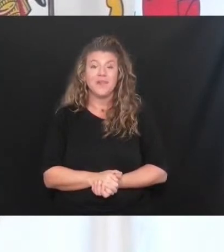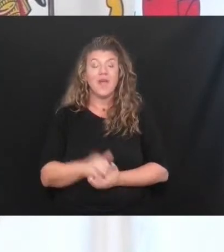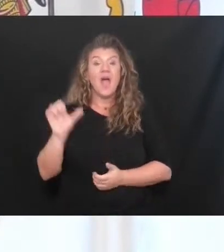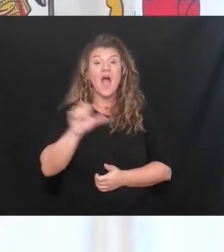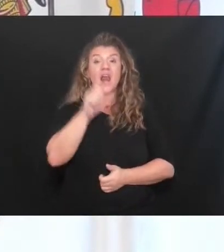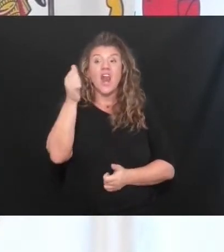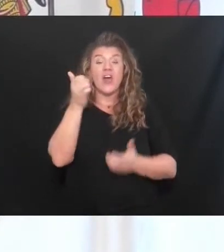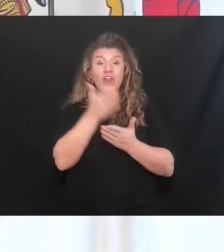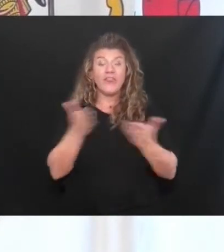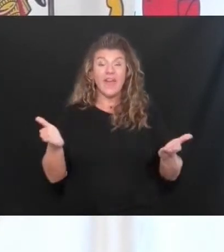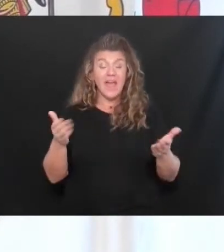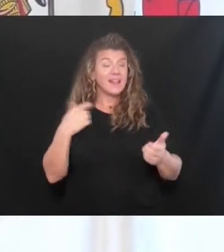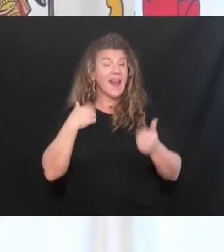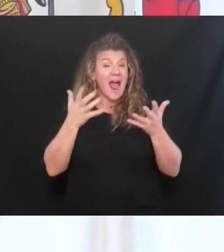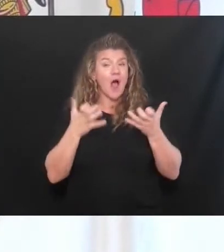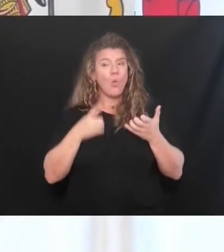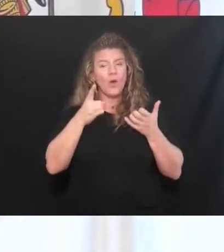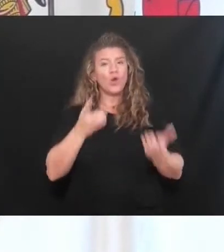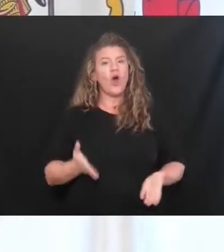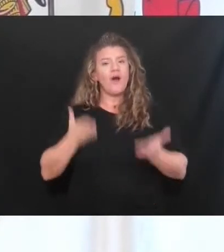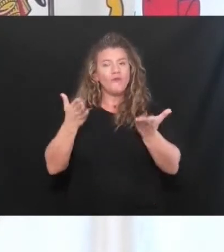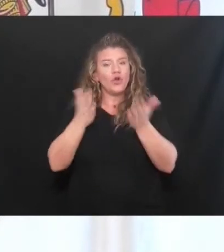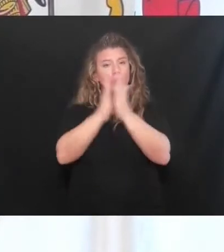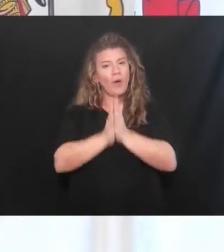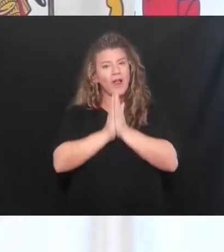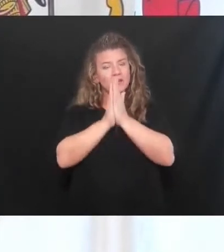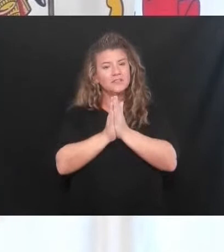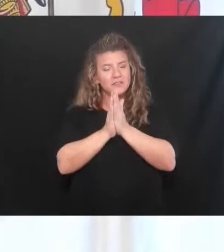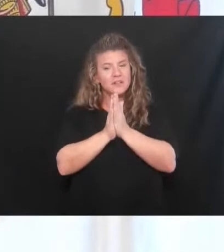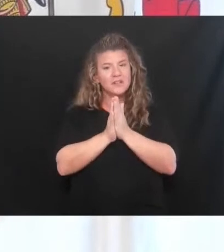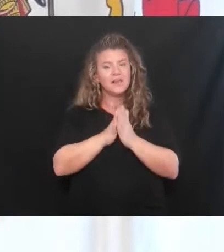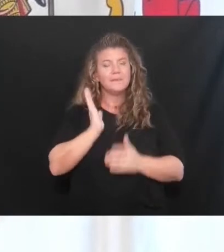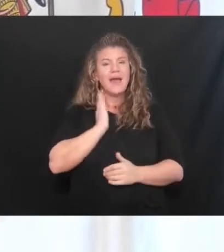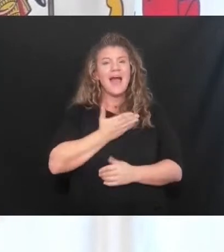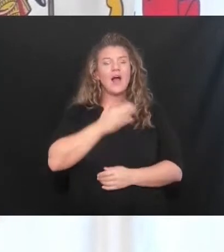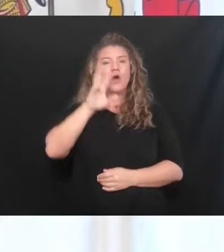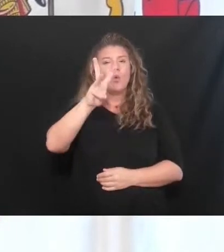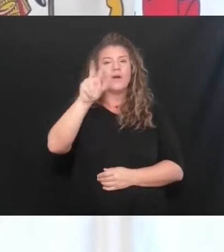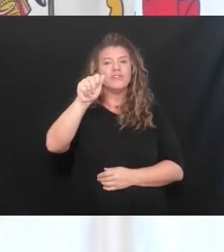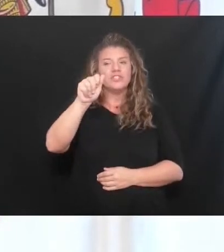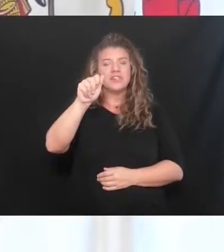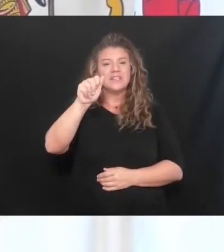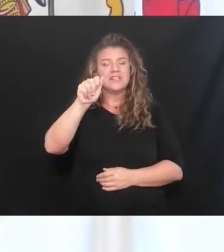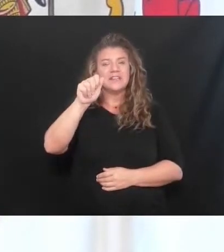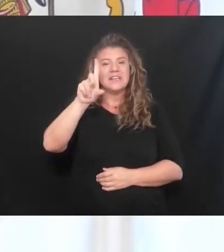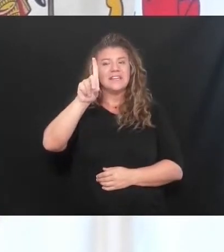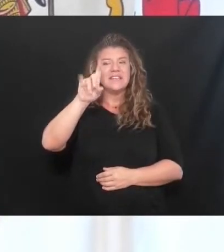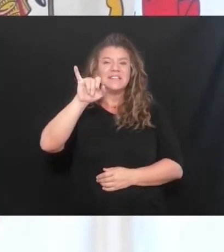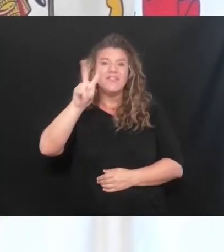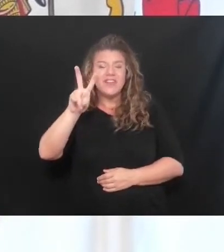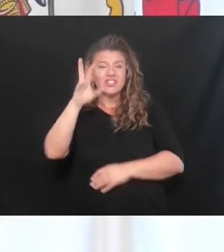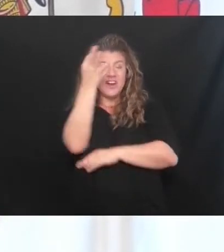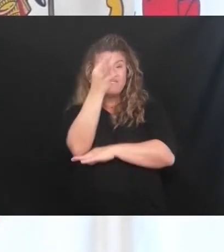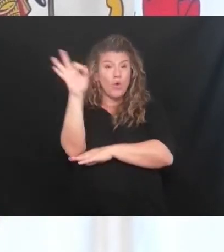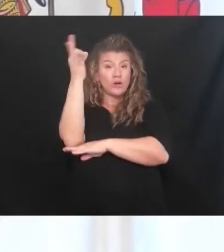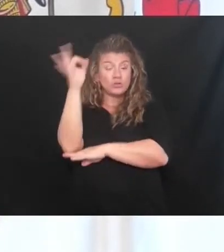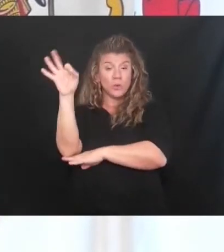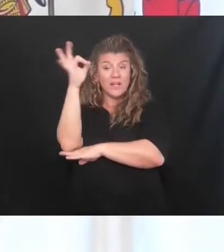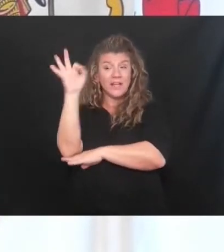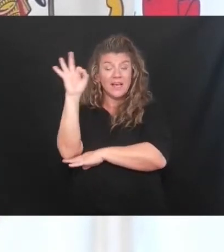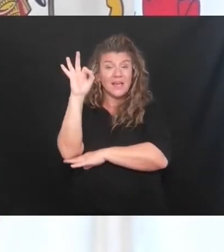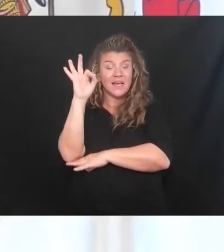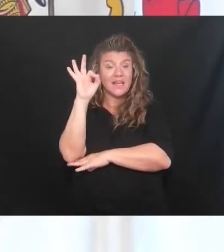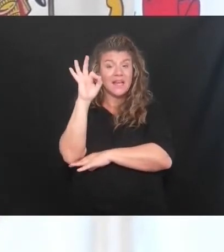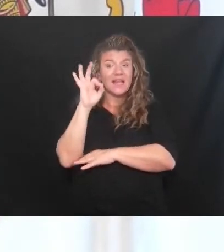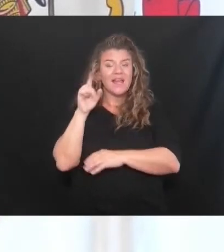incident that I want you to offer up your prayers. But our West Virginia Division of Forestry has